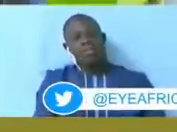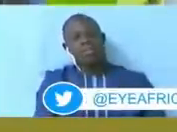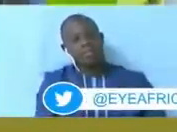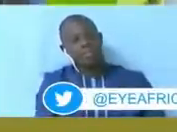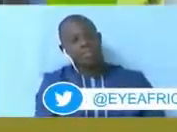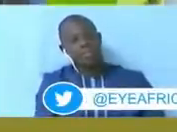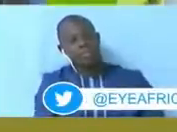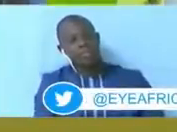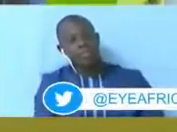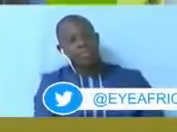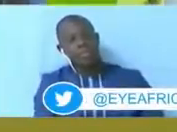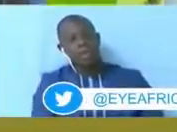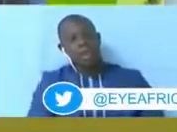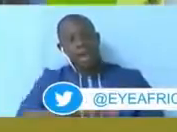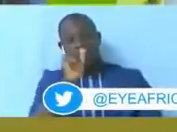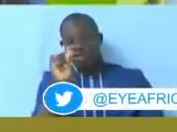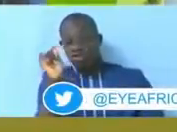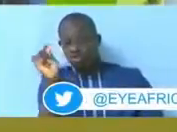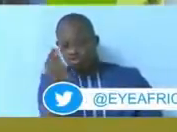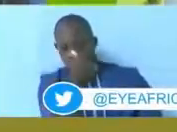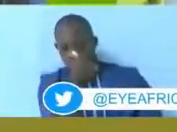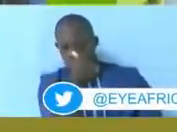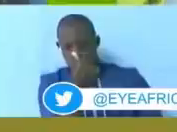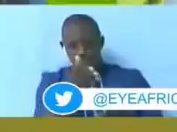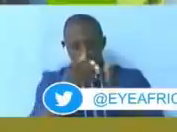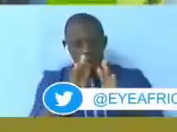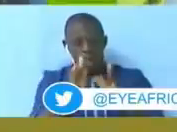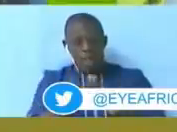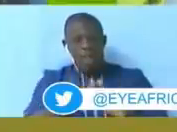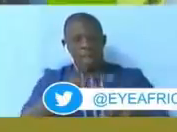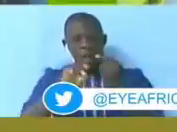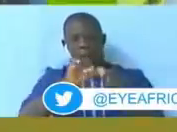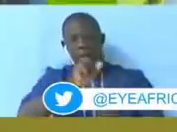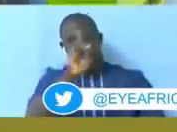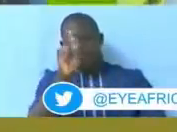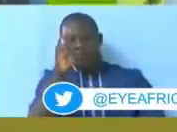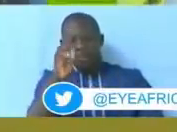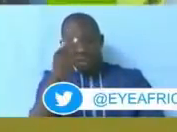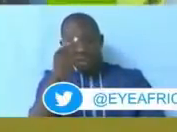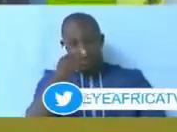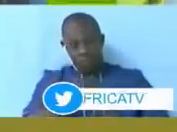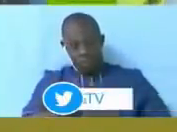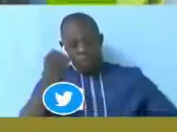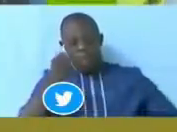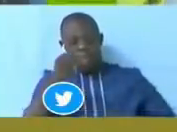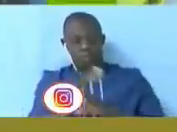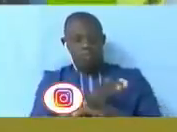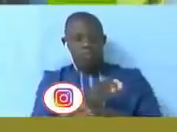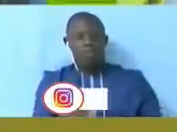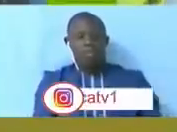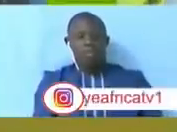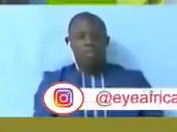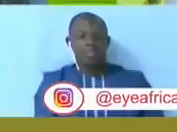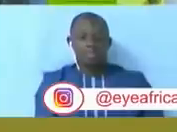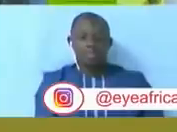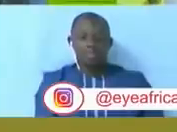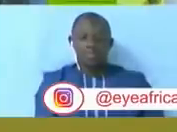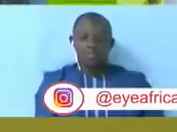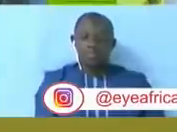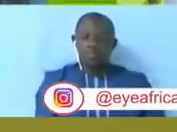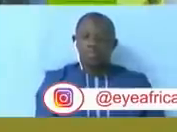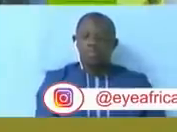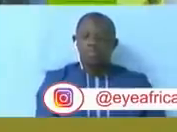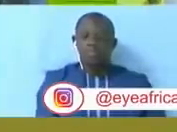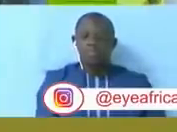latest version of the AK-47. And wolmo kuta AK-47 kuta kutolet. At least, if you say